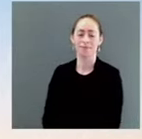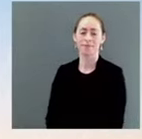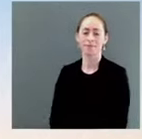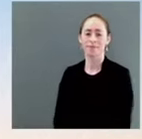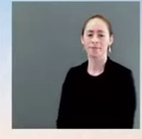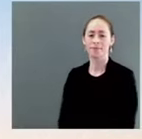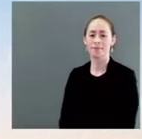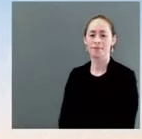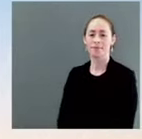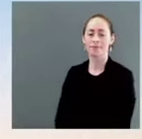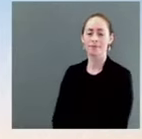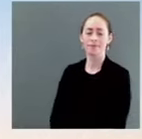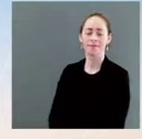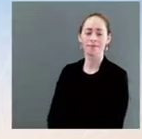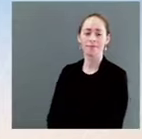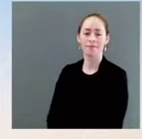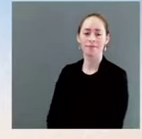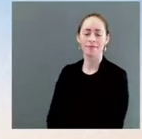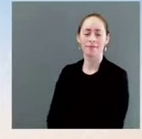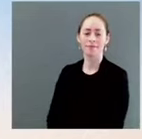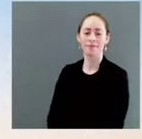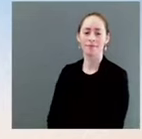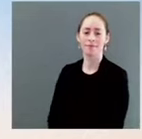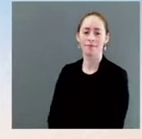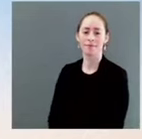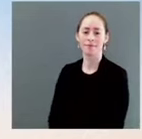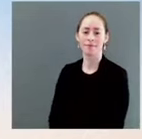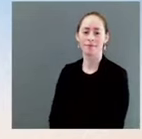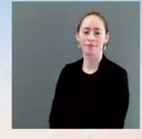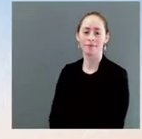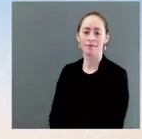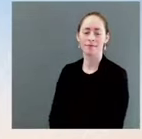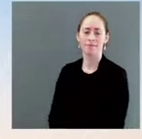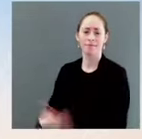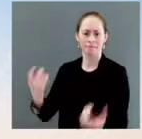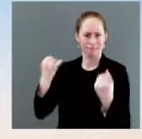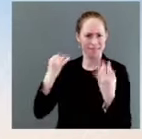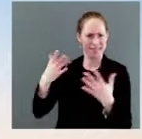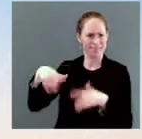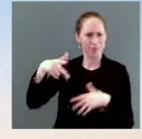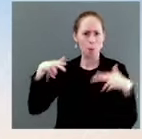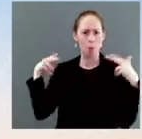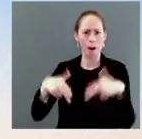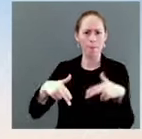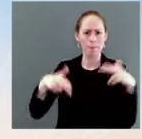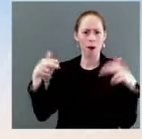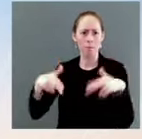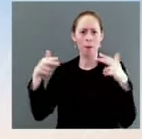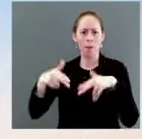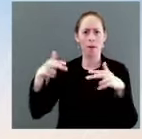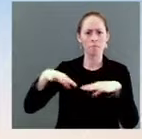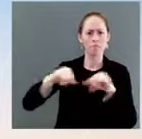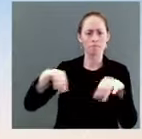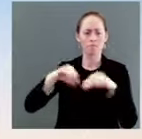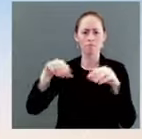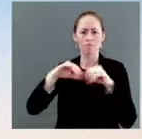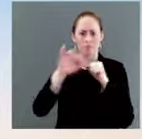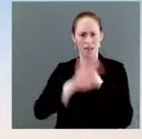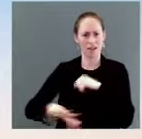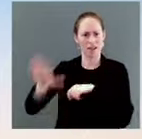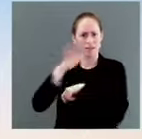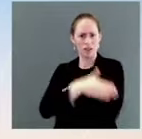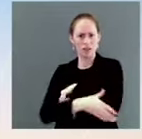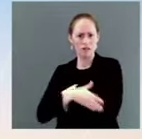do about all this lawlessness? Well, Peter, I would say that, one, the President proposed additional funding in his